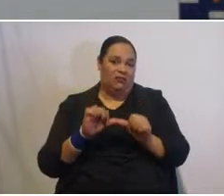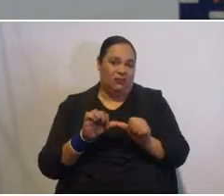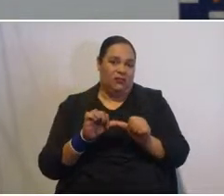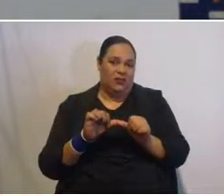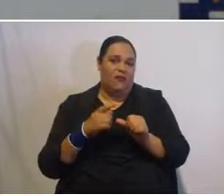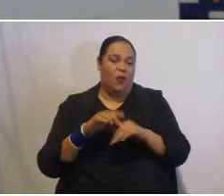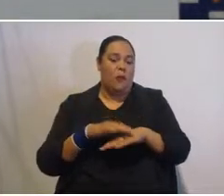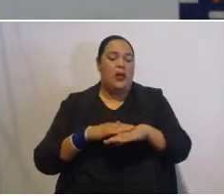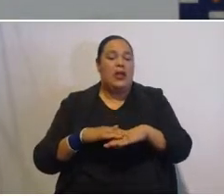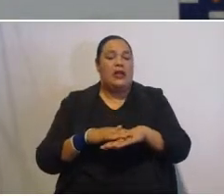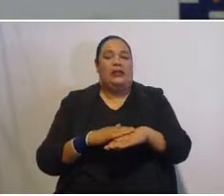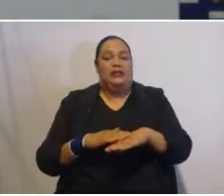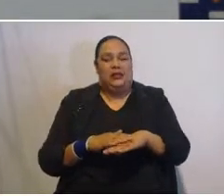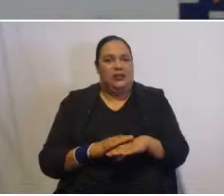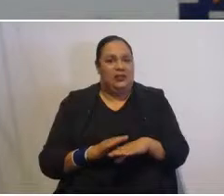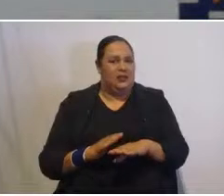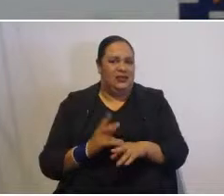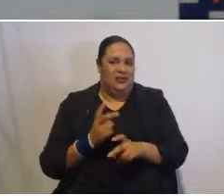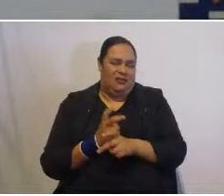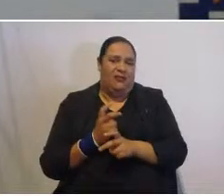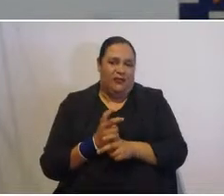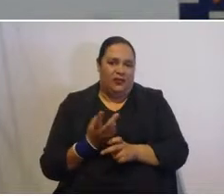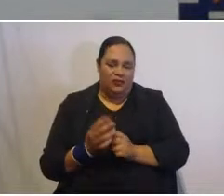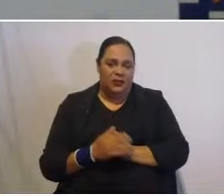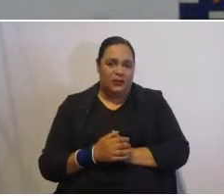the basics.